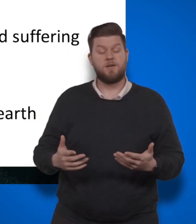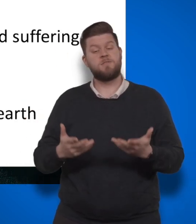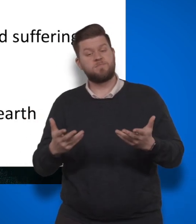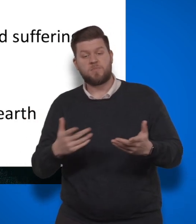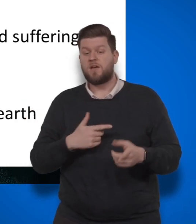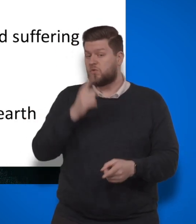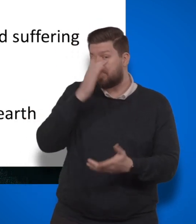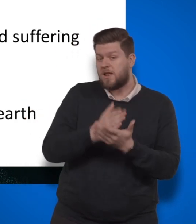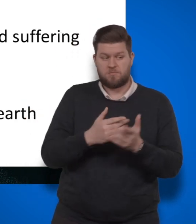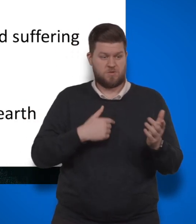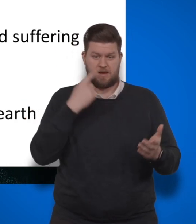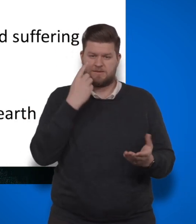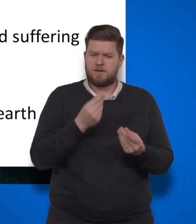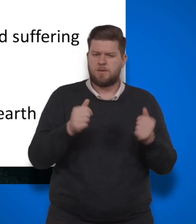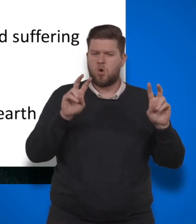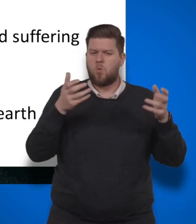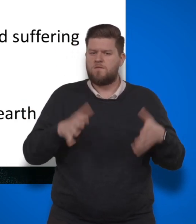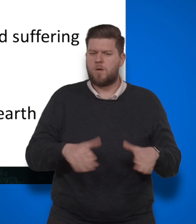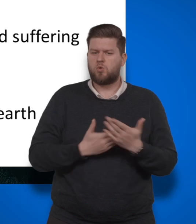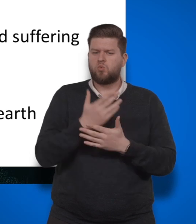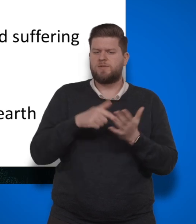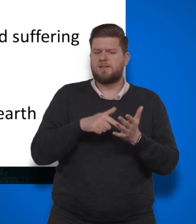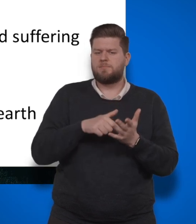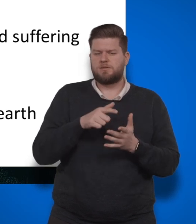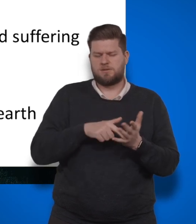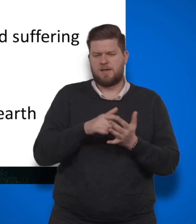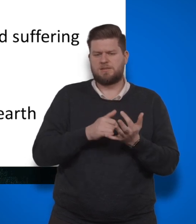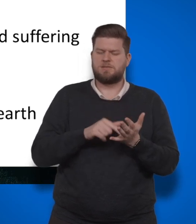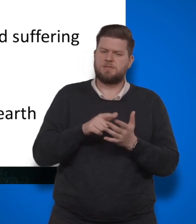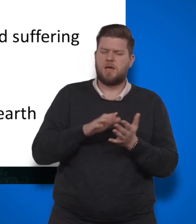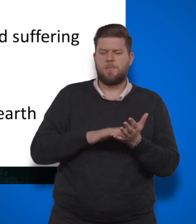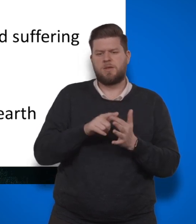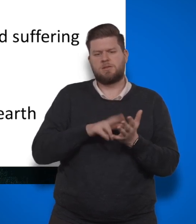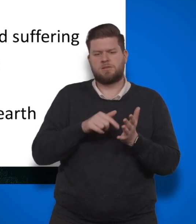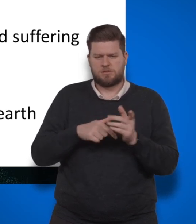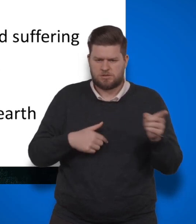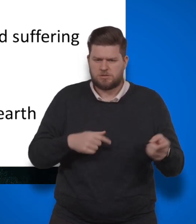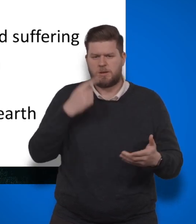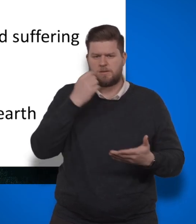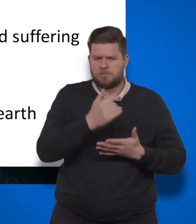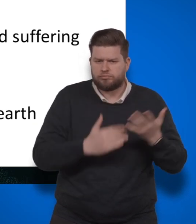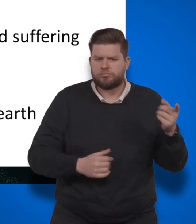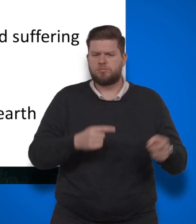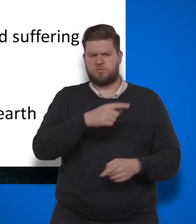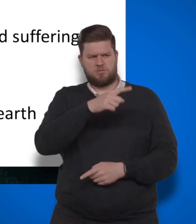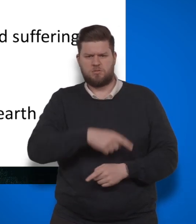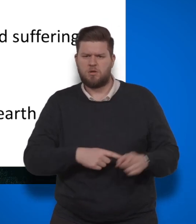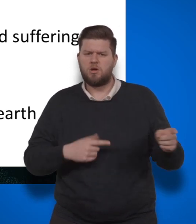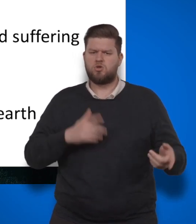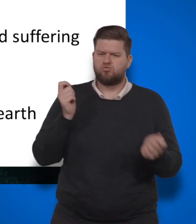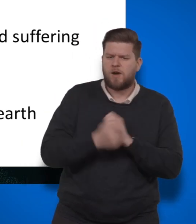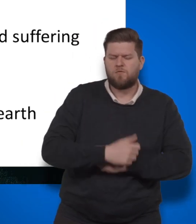Testament. Transformation of every aspect of humanity, including the physical human body. Transformation of human knowledge, awareness, and